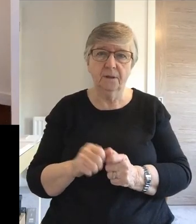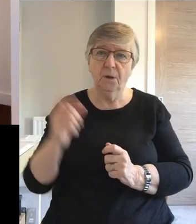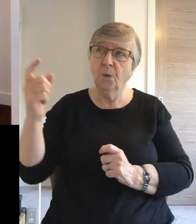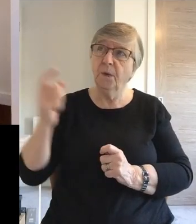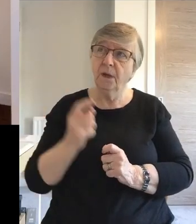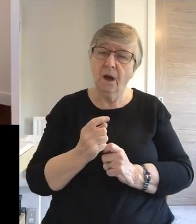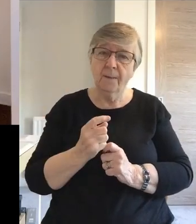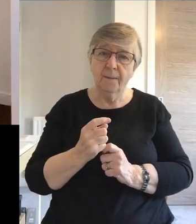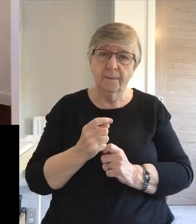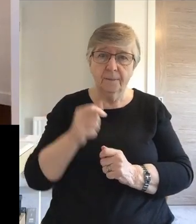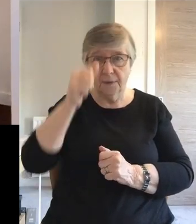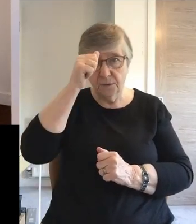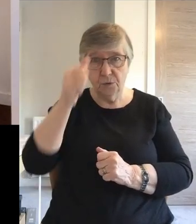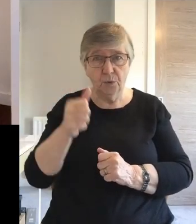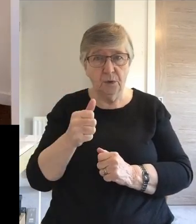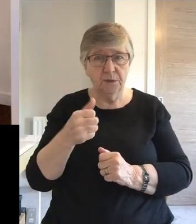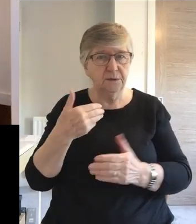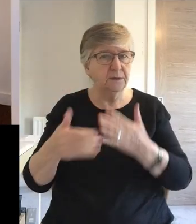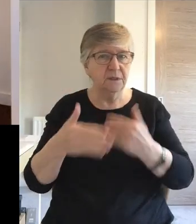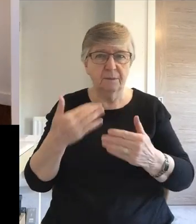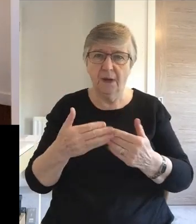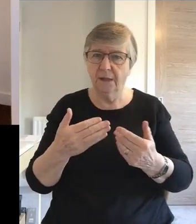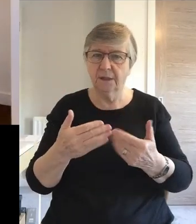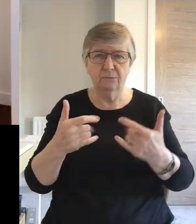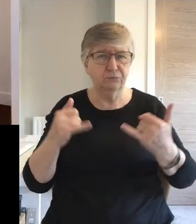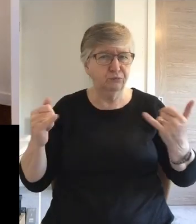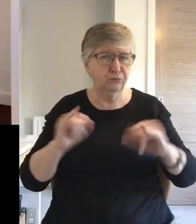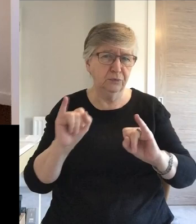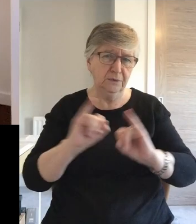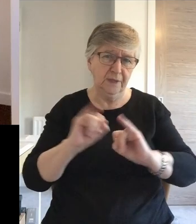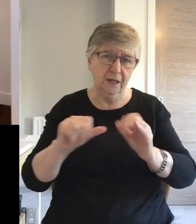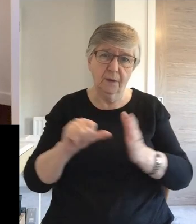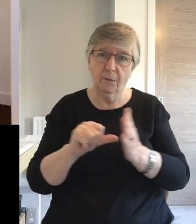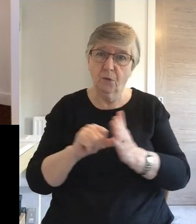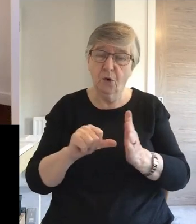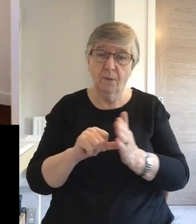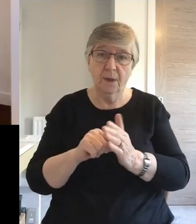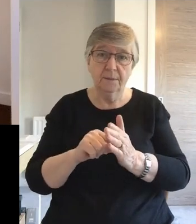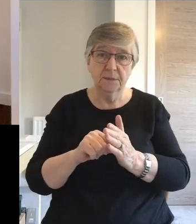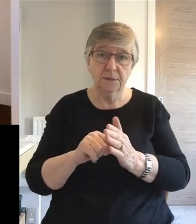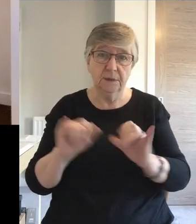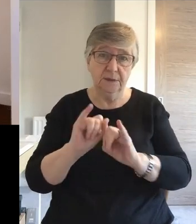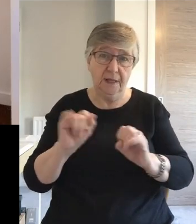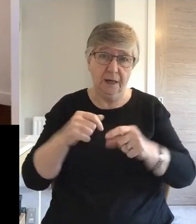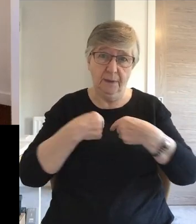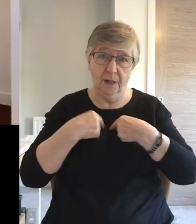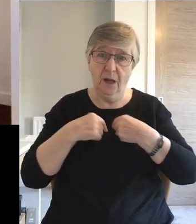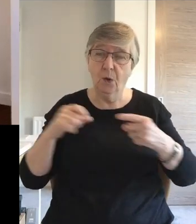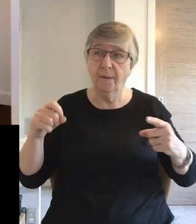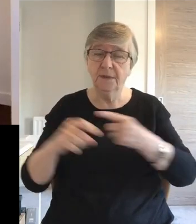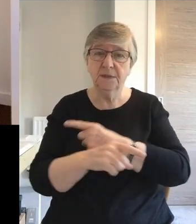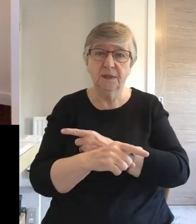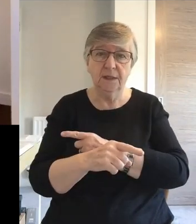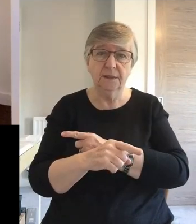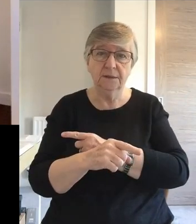We come acknowledging that no matter how bad our problems, how terrible our mistakes,